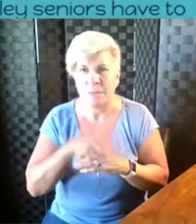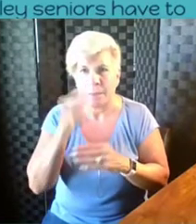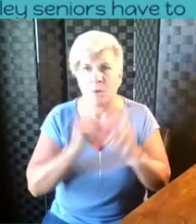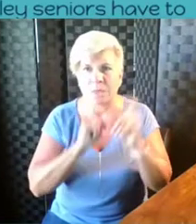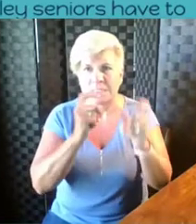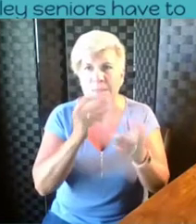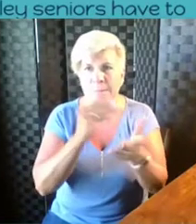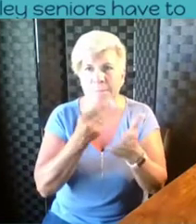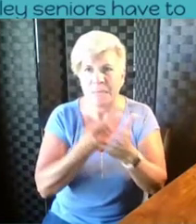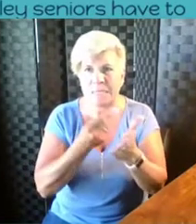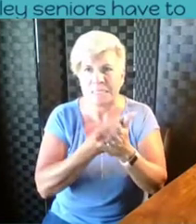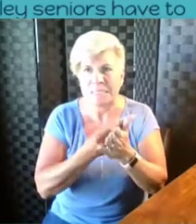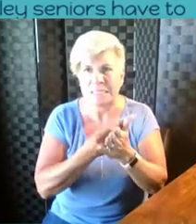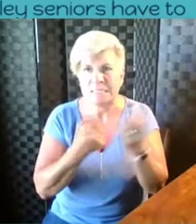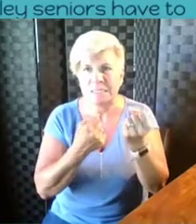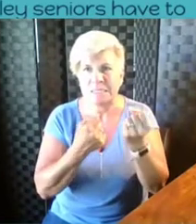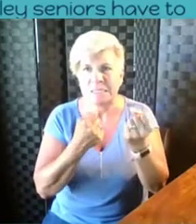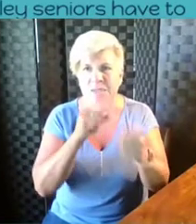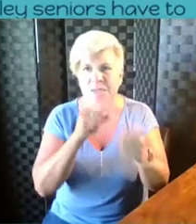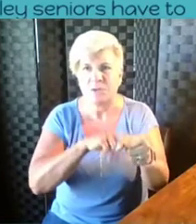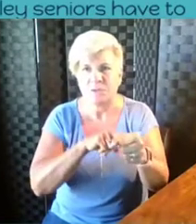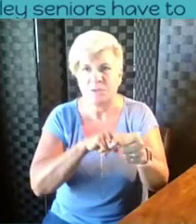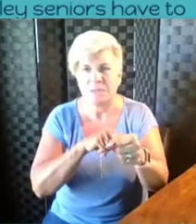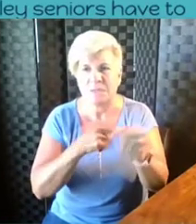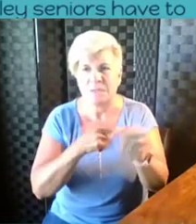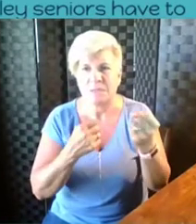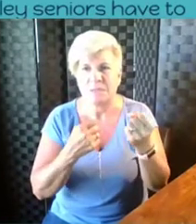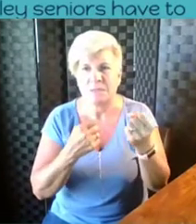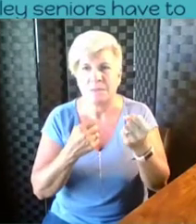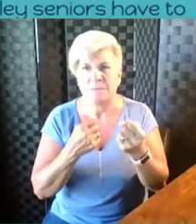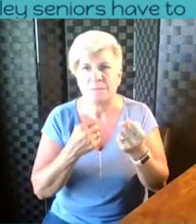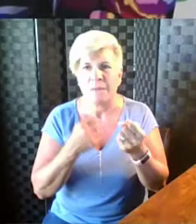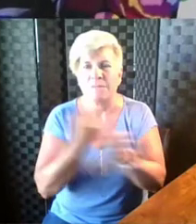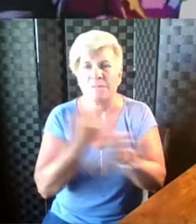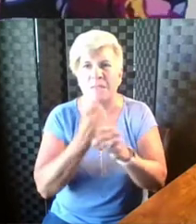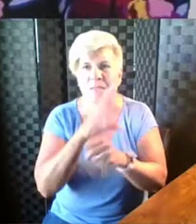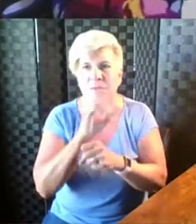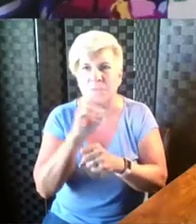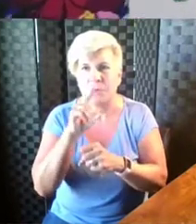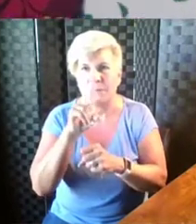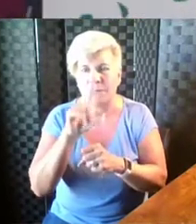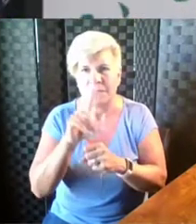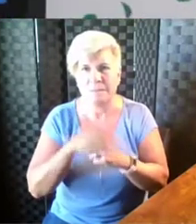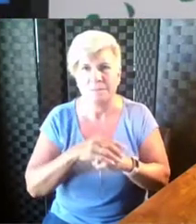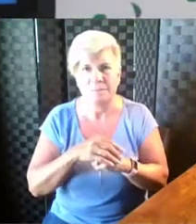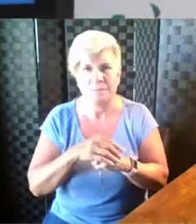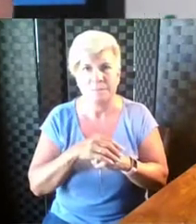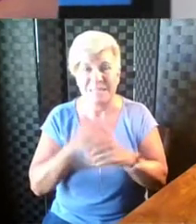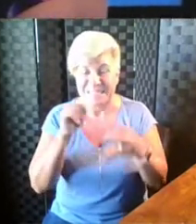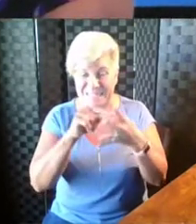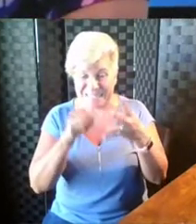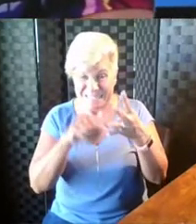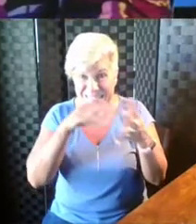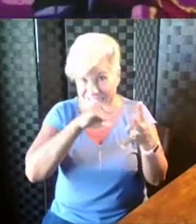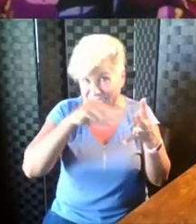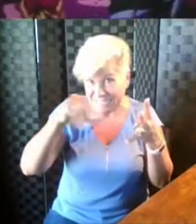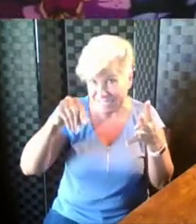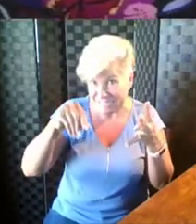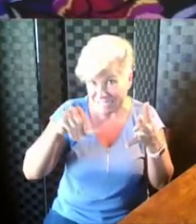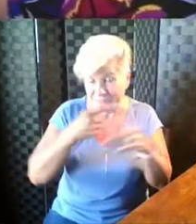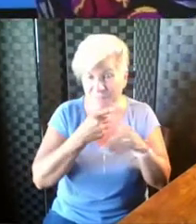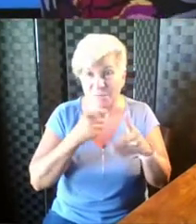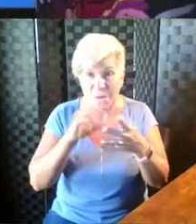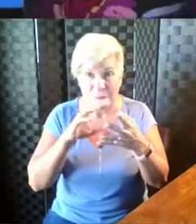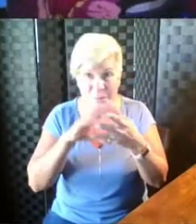money to nurses fighting the coronavirus. These details, sentences or seeds from